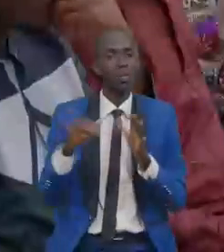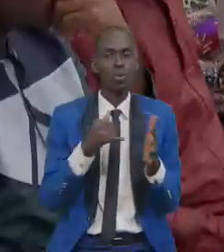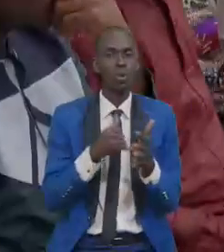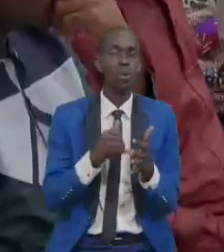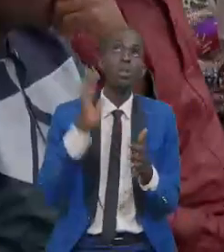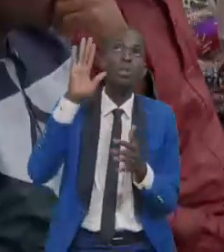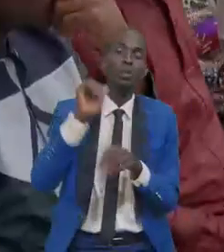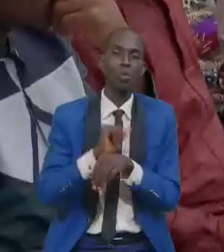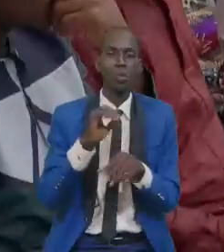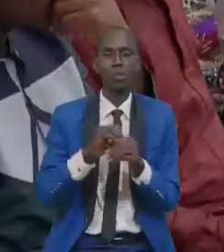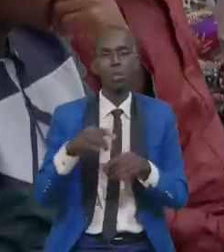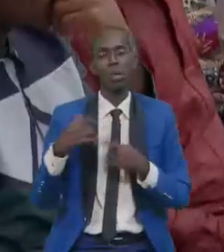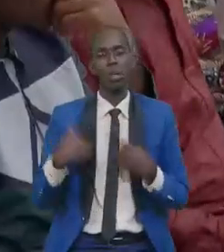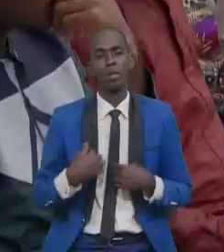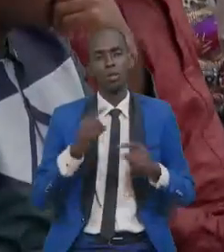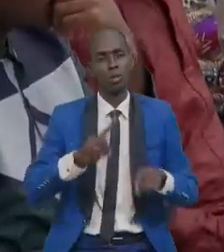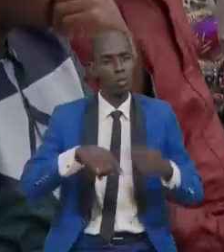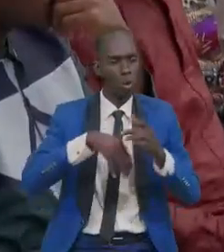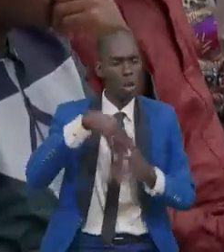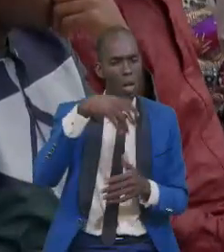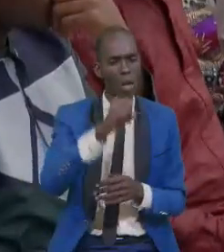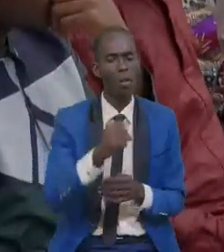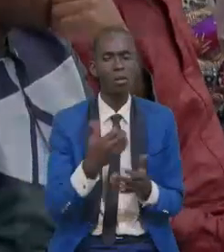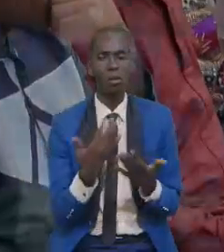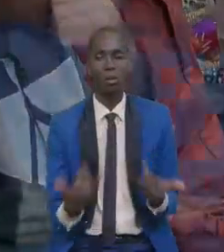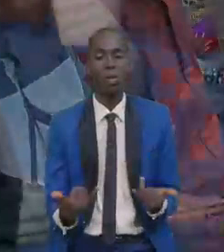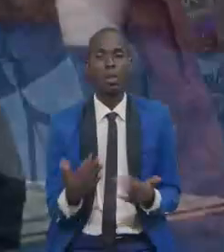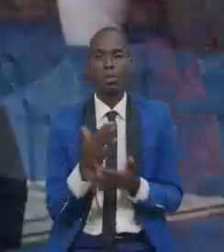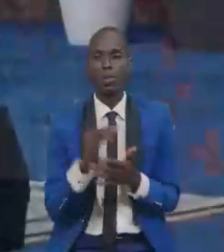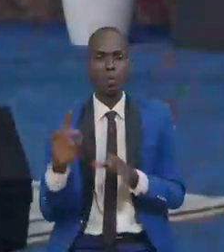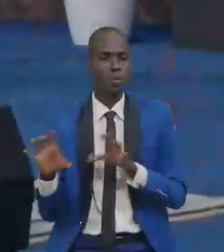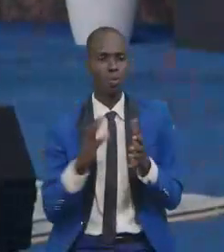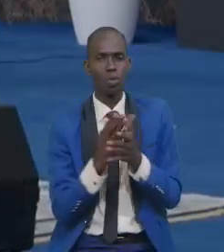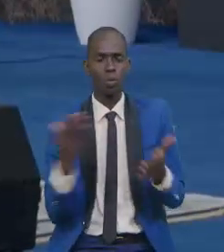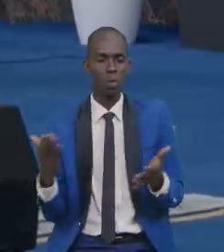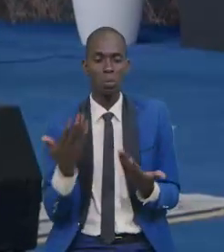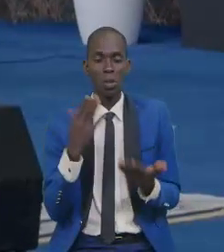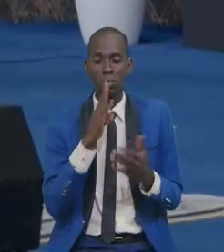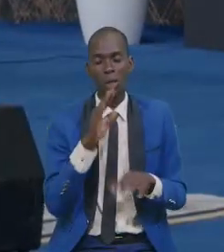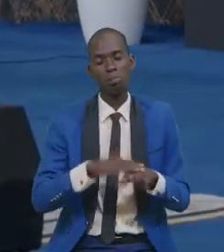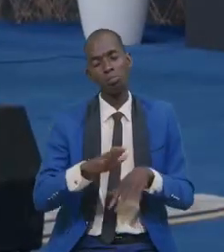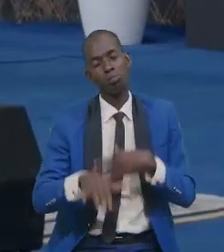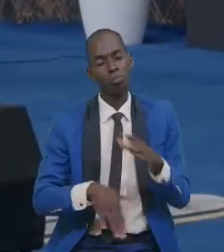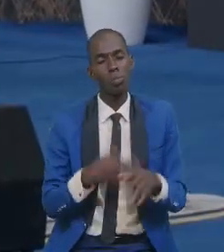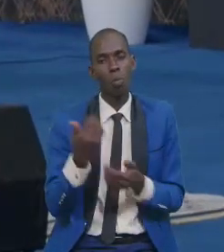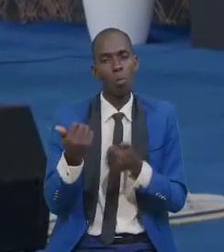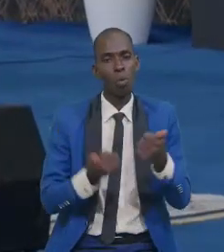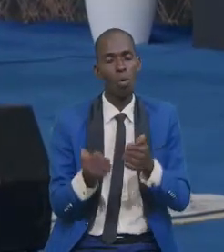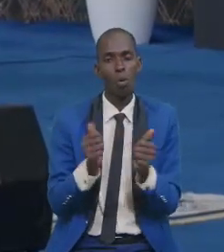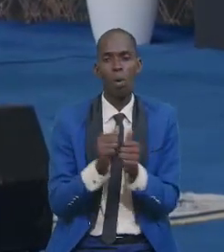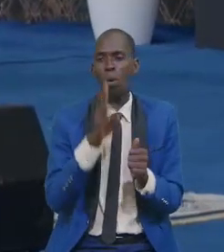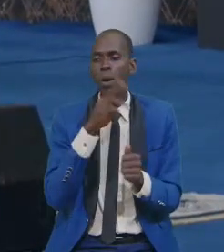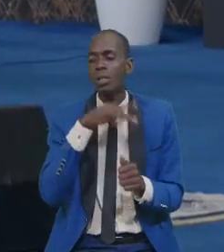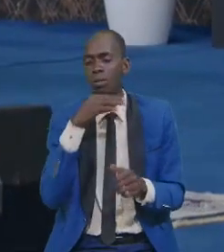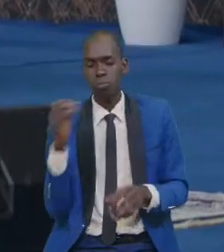out now, and somebody does something, they splash dirty water on your clean clothes. You look at them, you